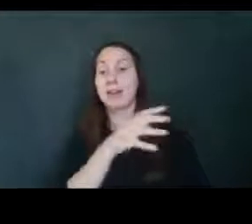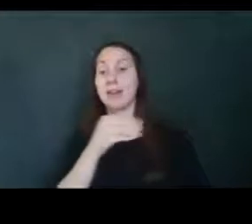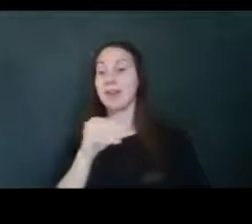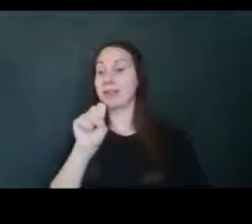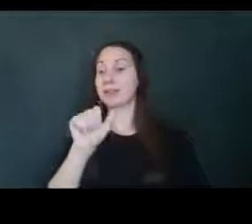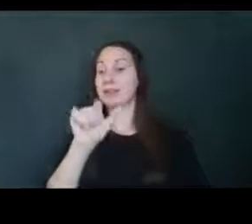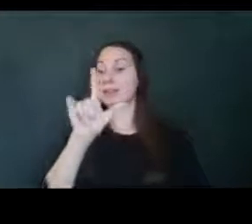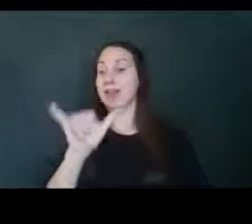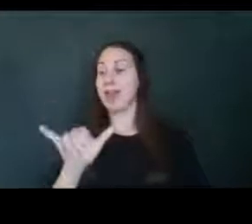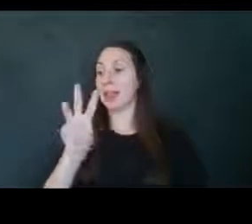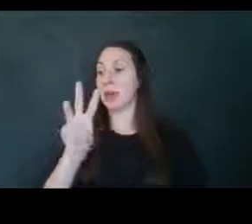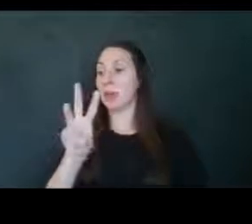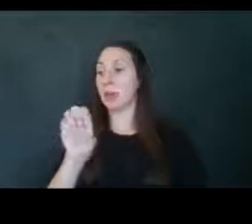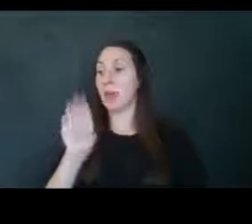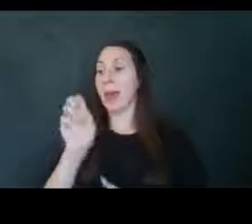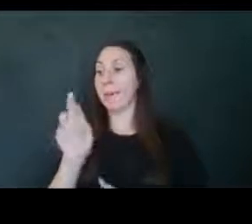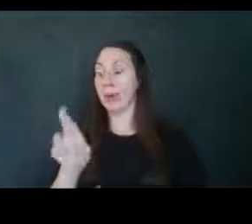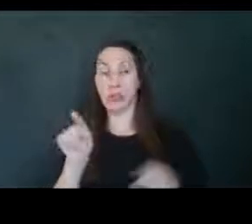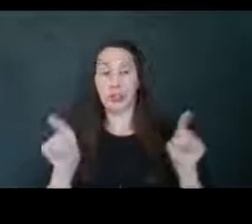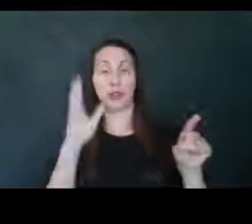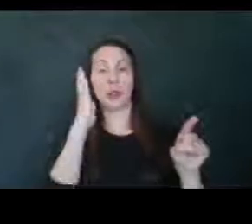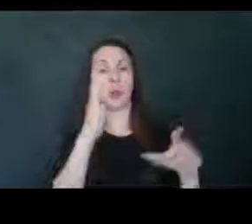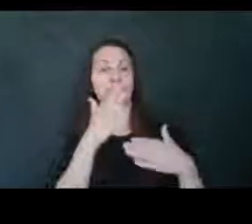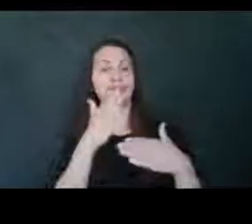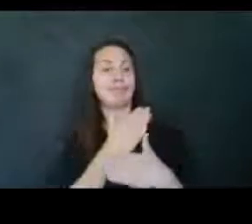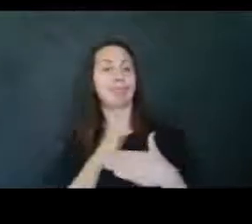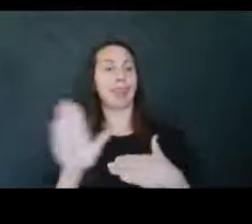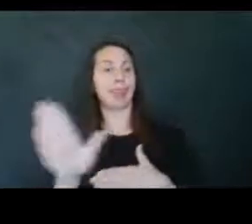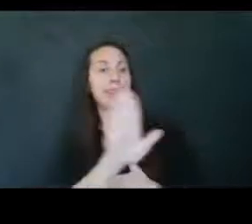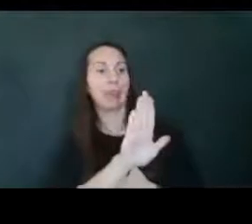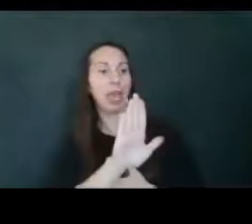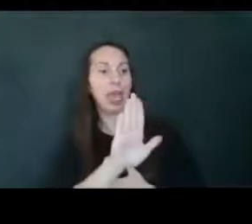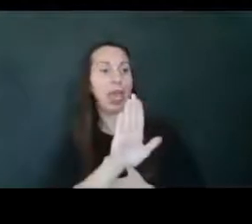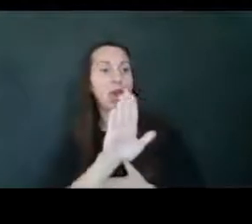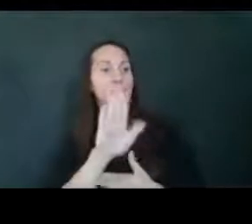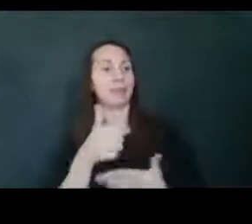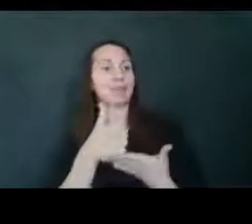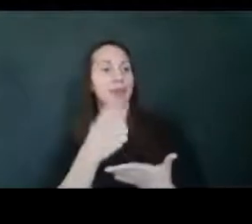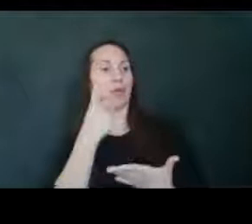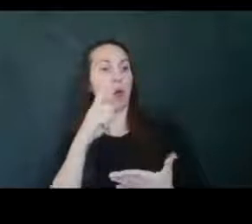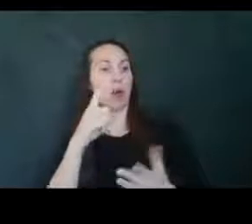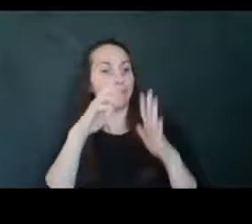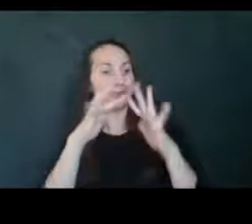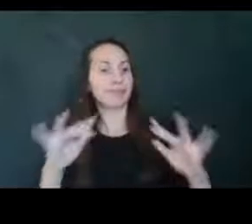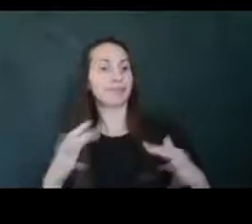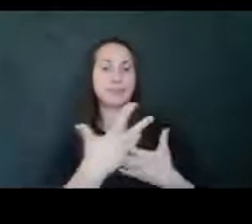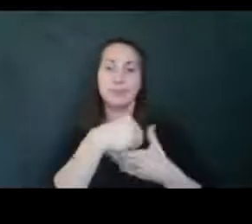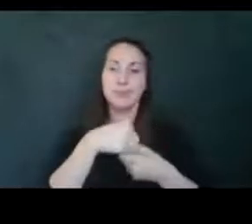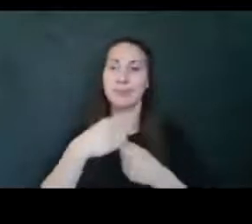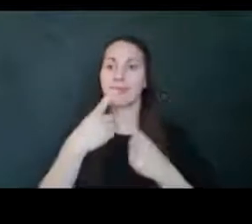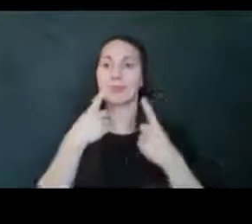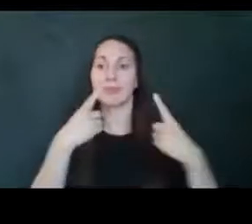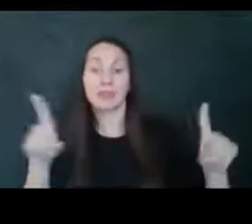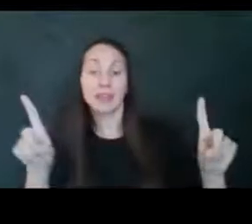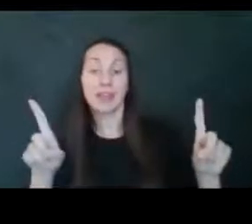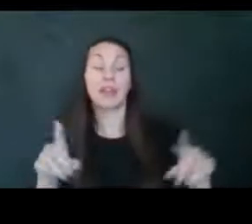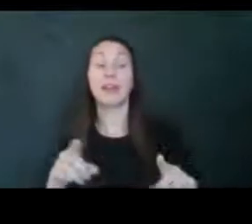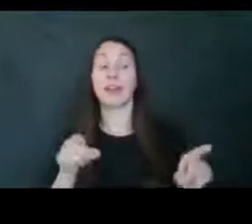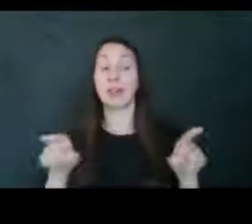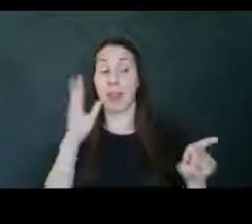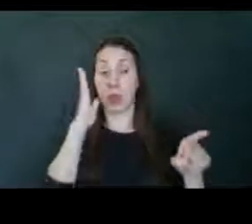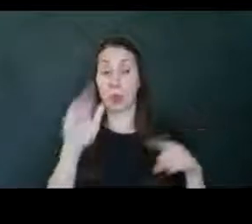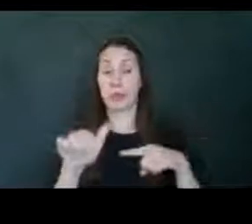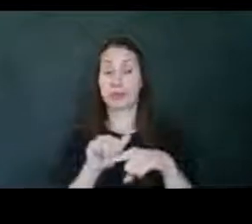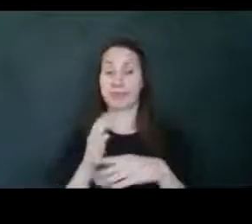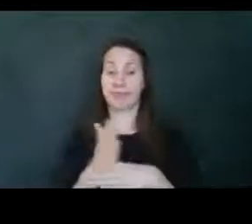secret of their diversity and inclusion success, exploring the successful disability initiatives of which they've been a